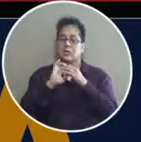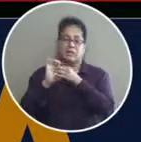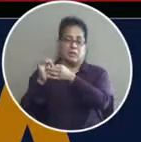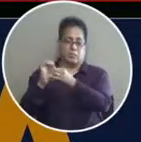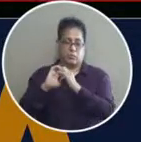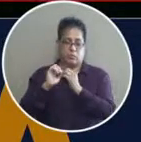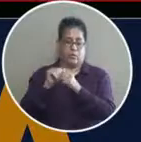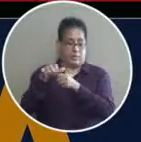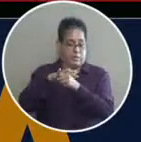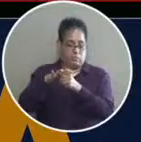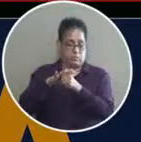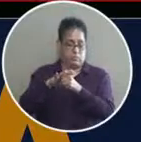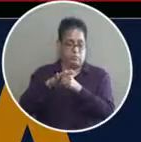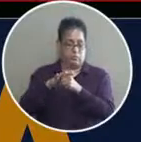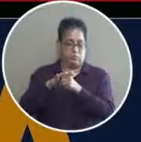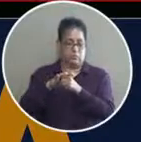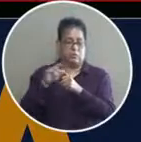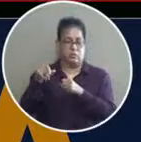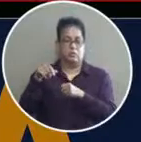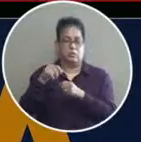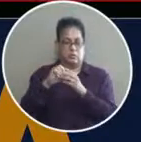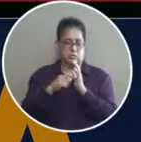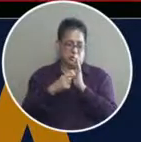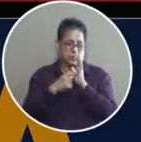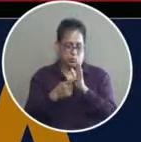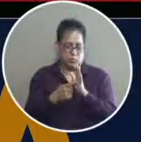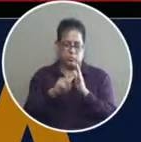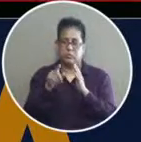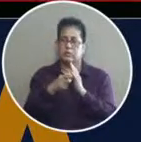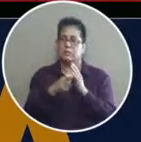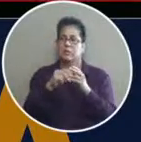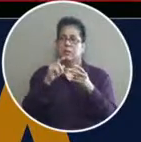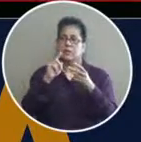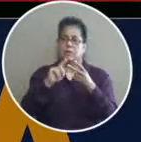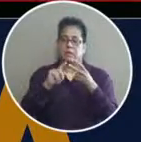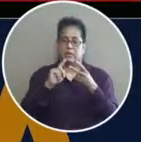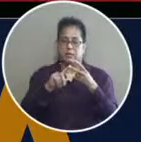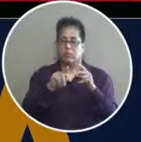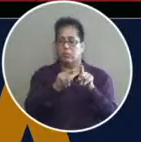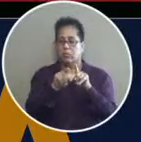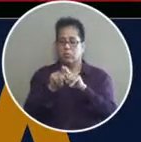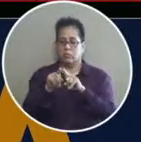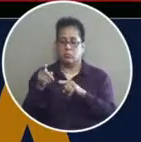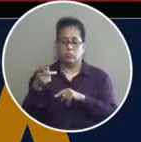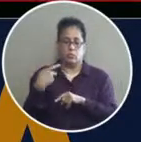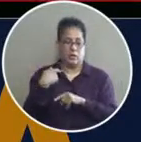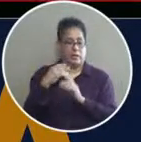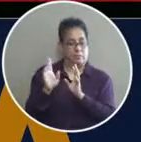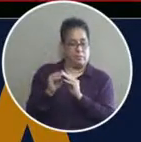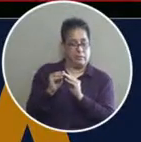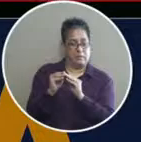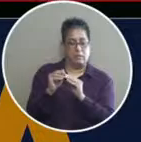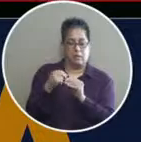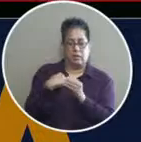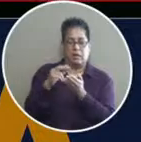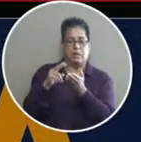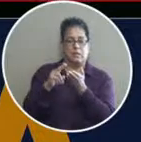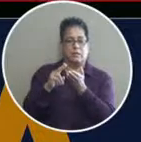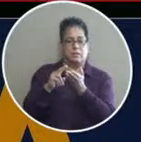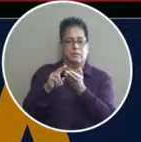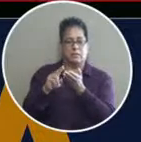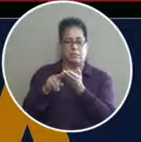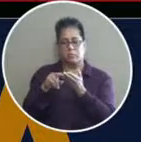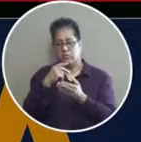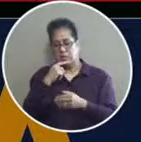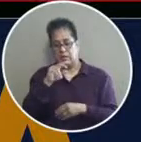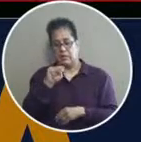county. This I think personifies that. And then secondly, when we met with them, I assigned Nicole